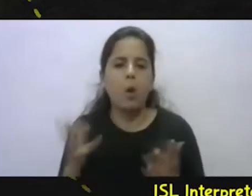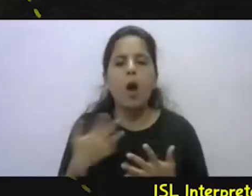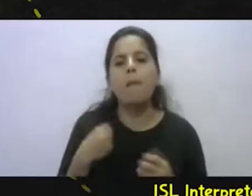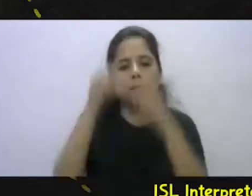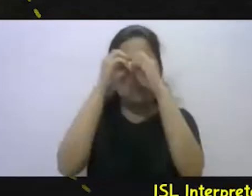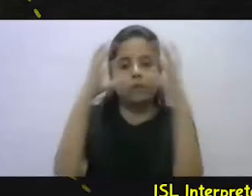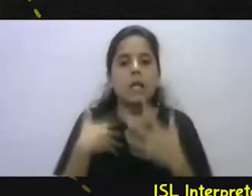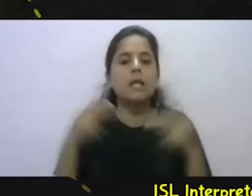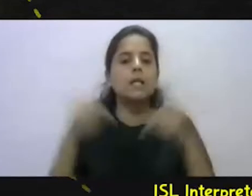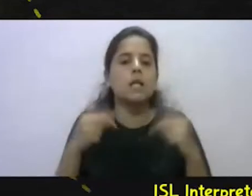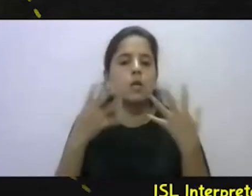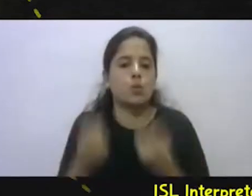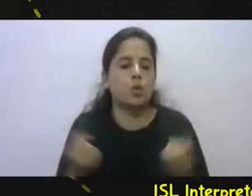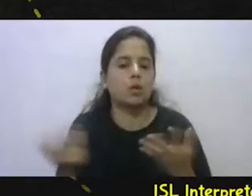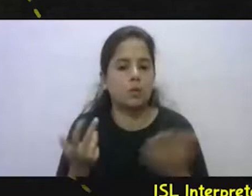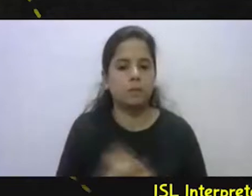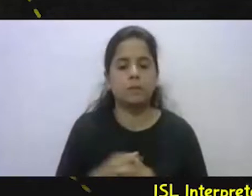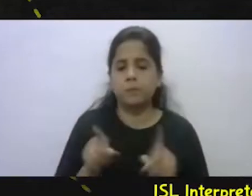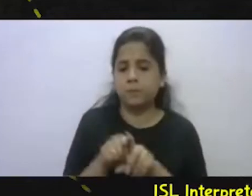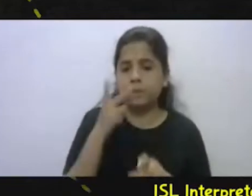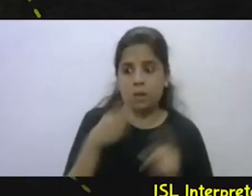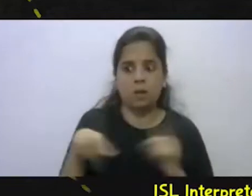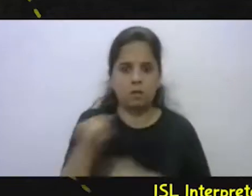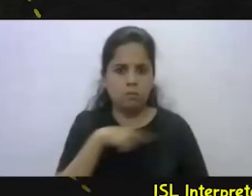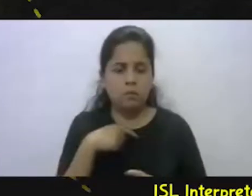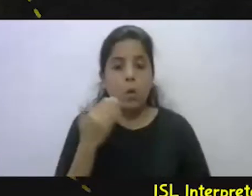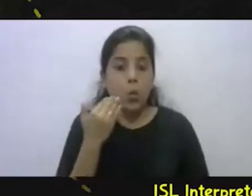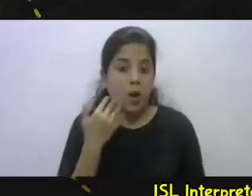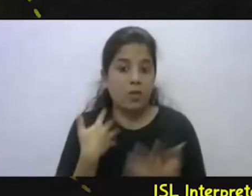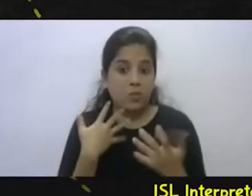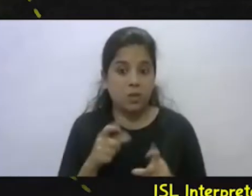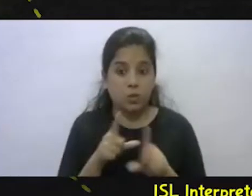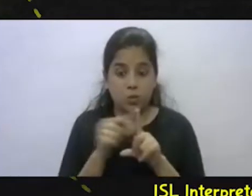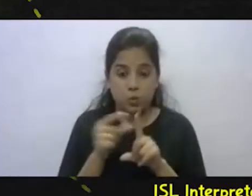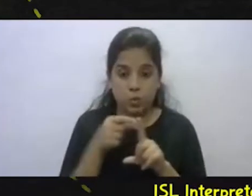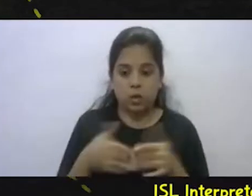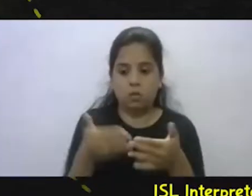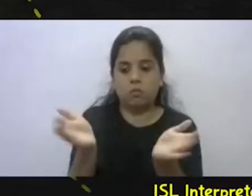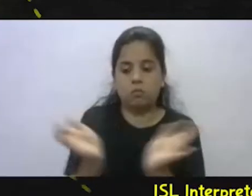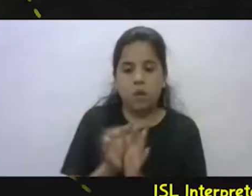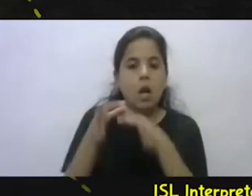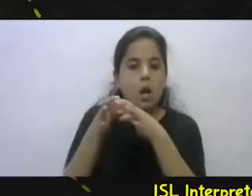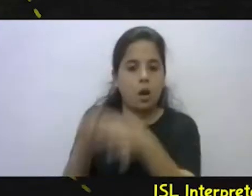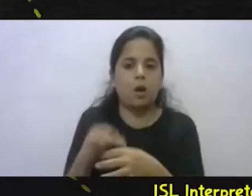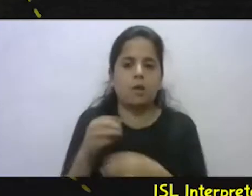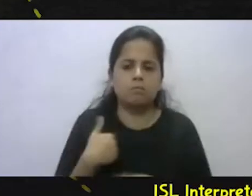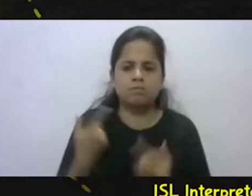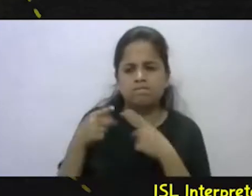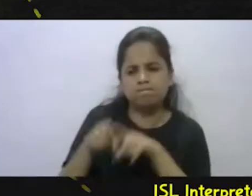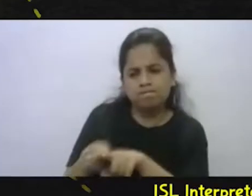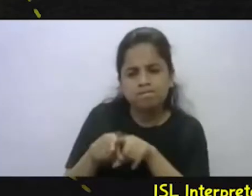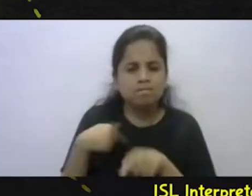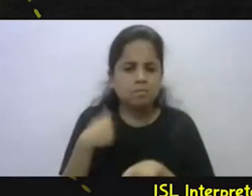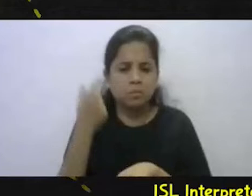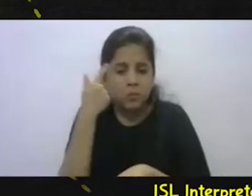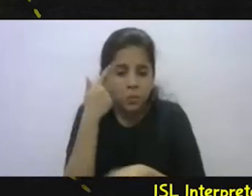we require in our context. And when it comes to marginalized communities, intimacy for me is not something that